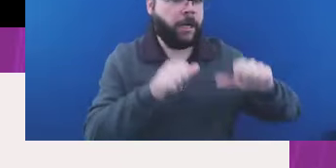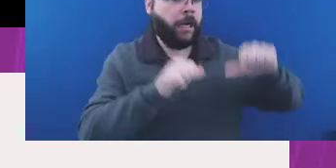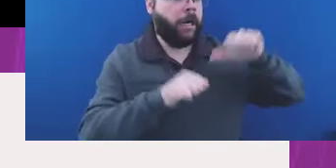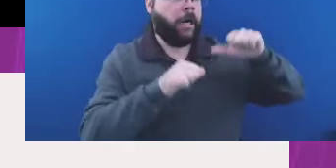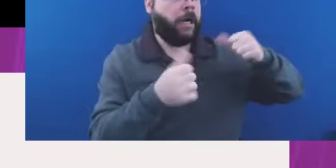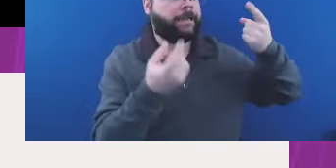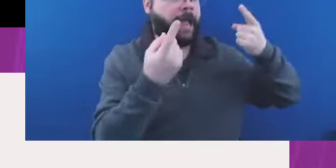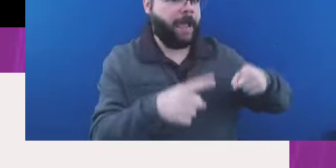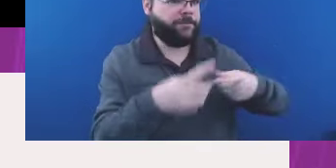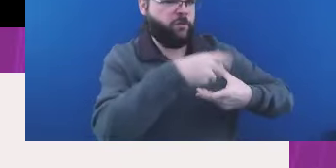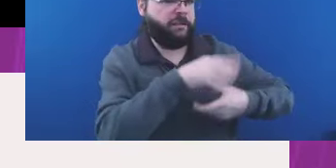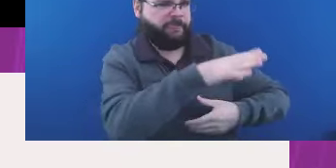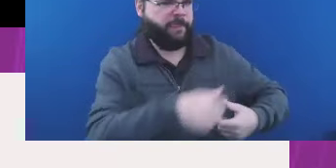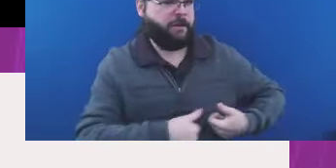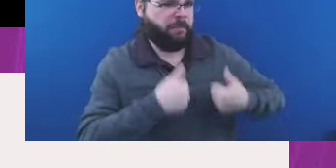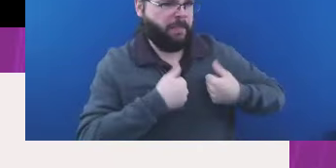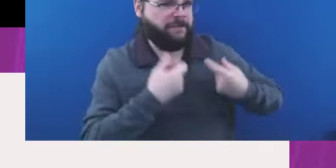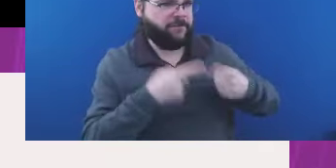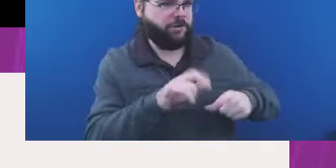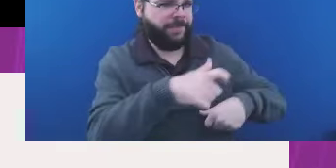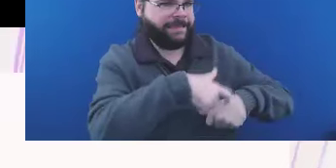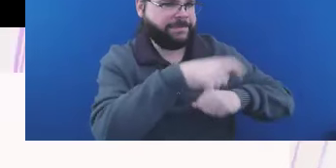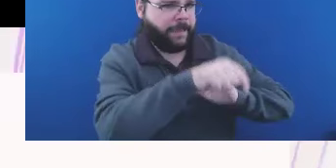exists within their life in that time.